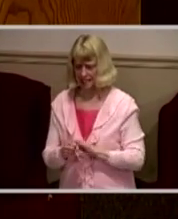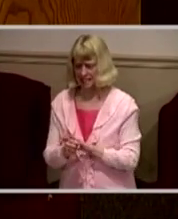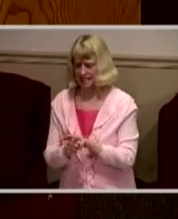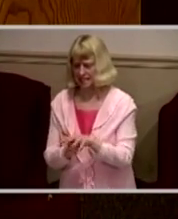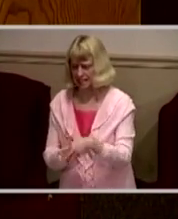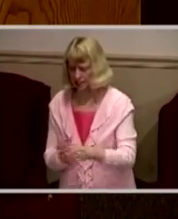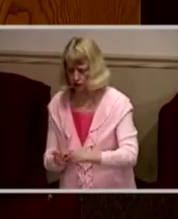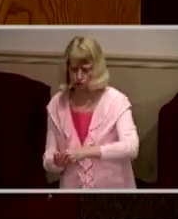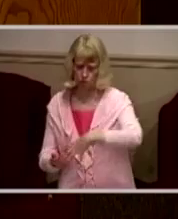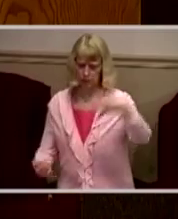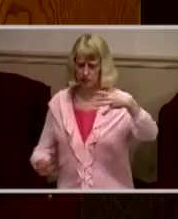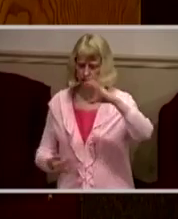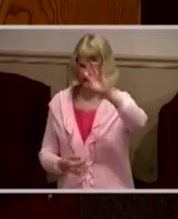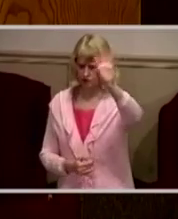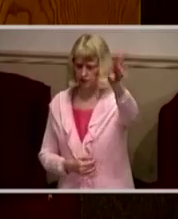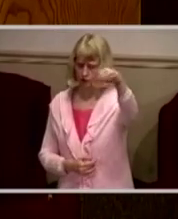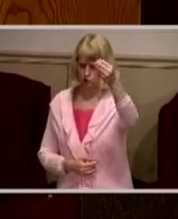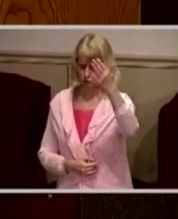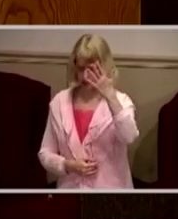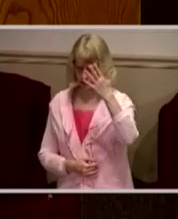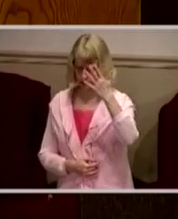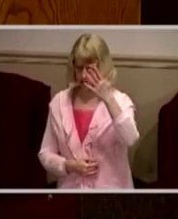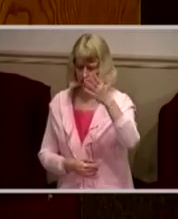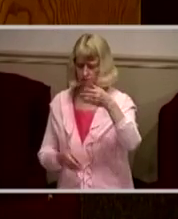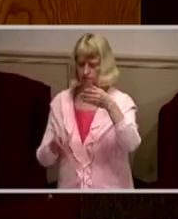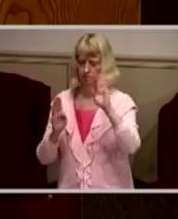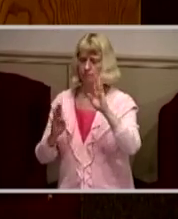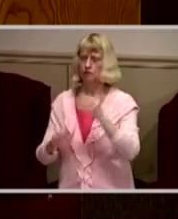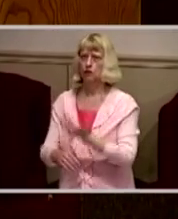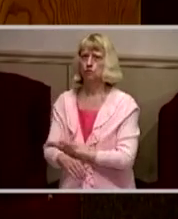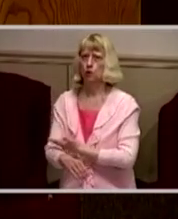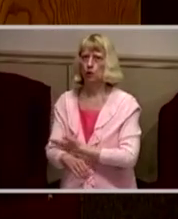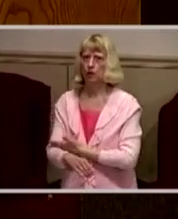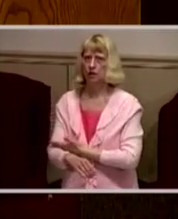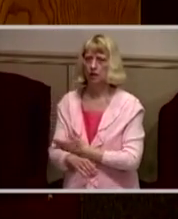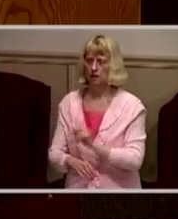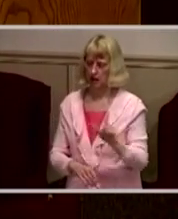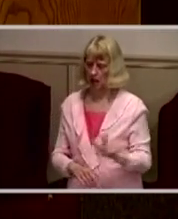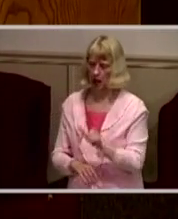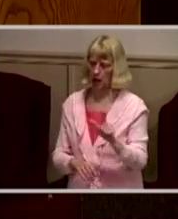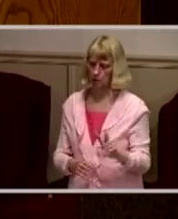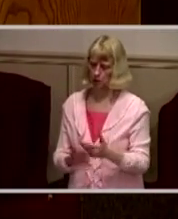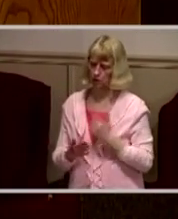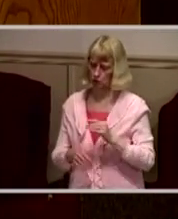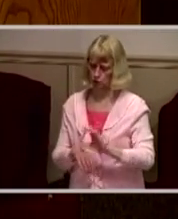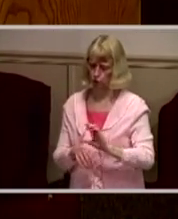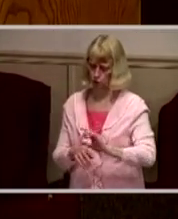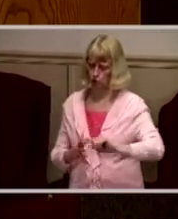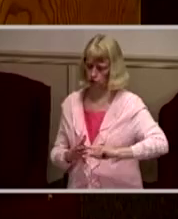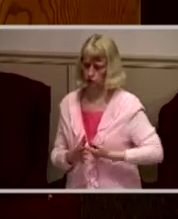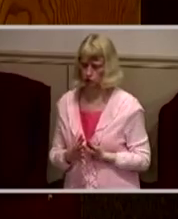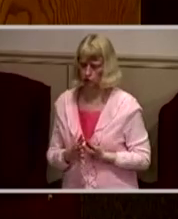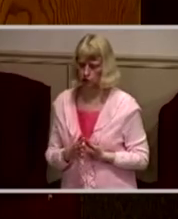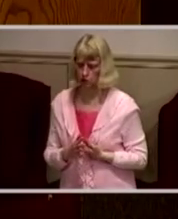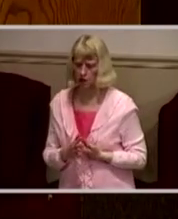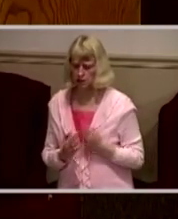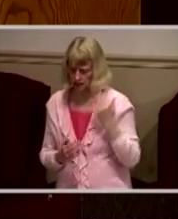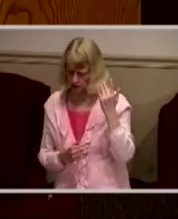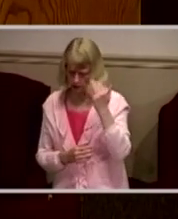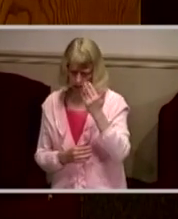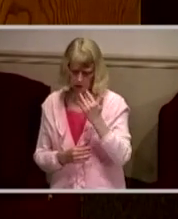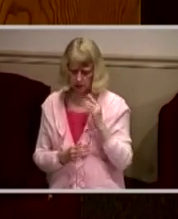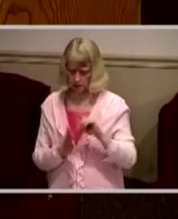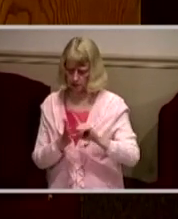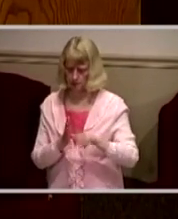exceeding riches of his grace, caught my attention this morning back in the library before the service, and I meditated upon